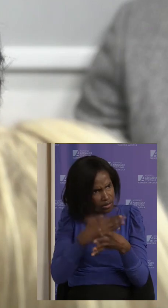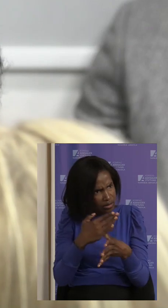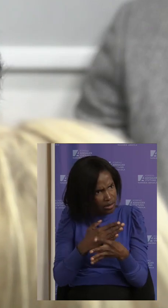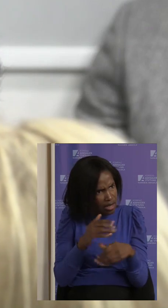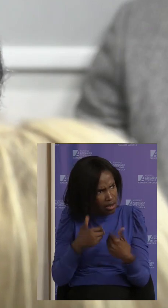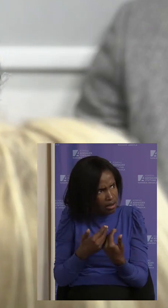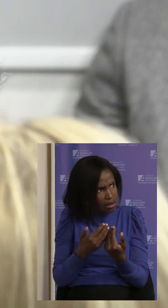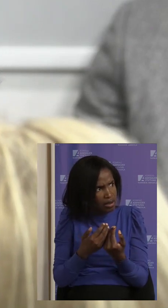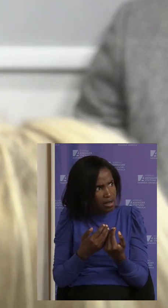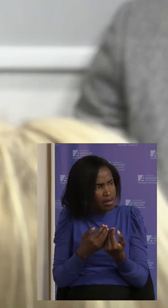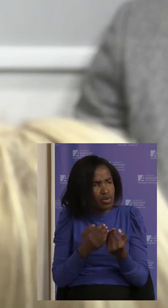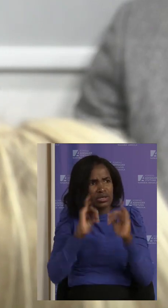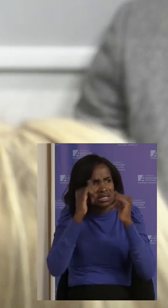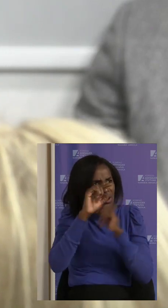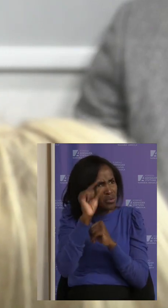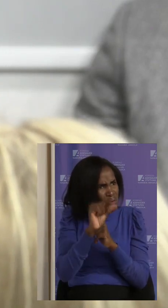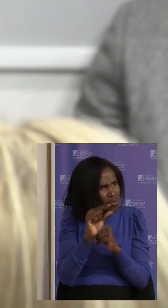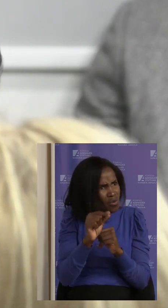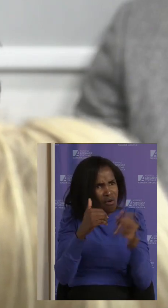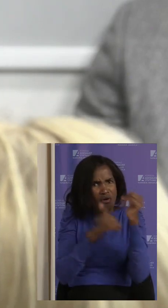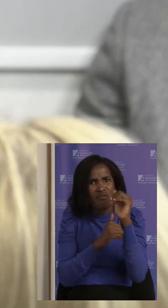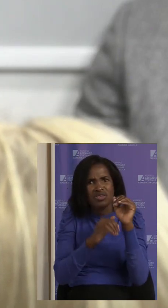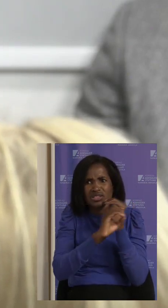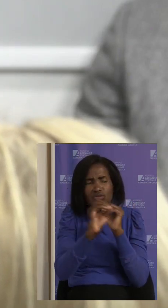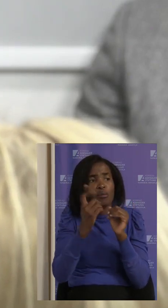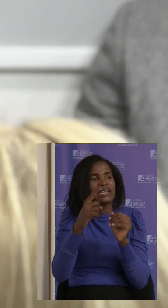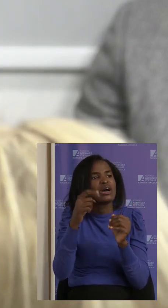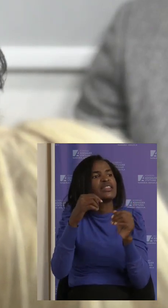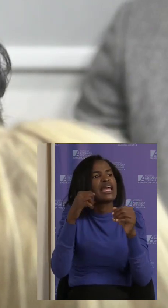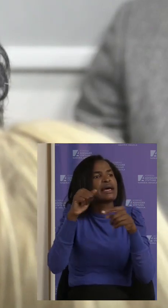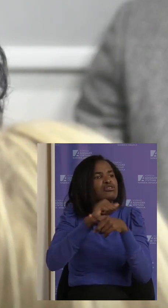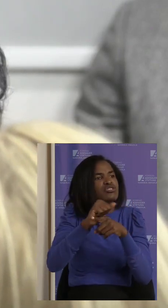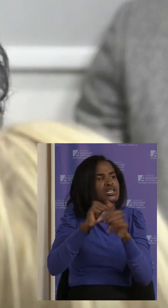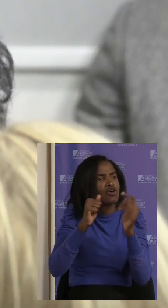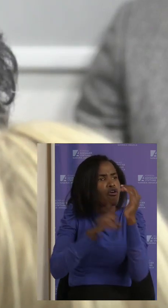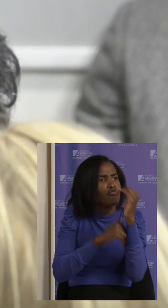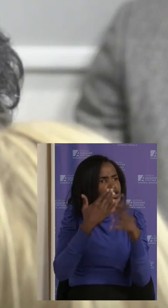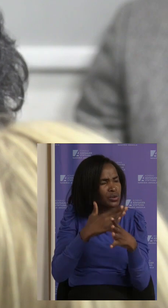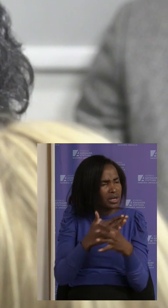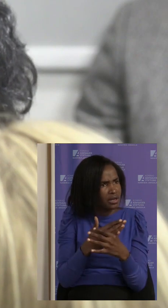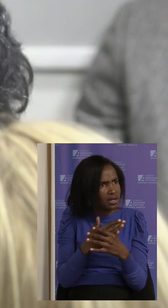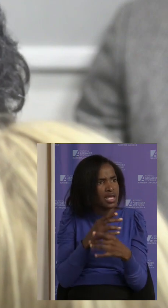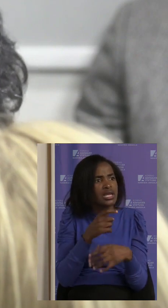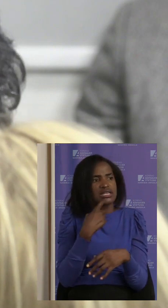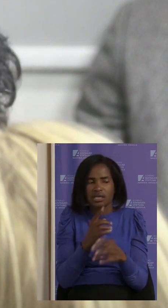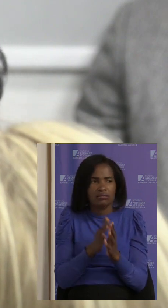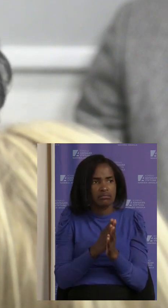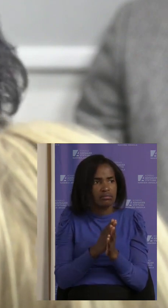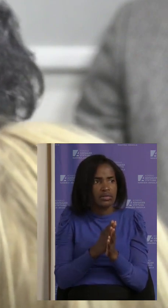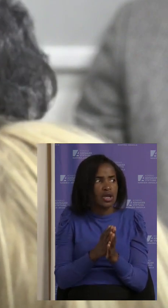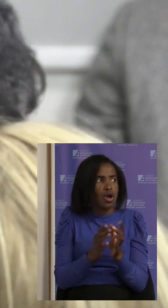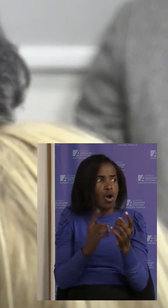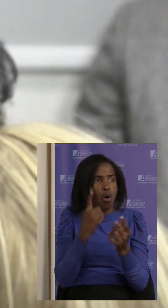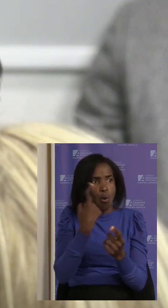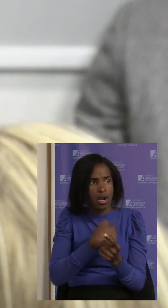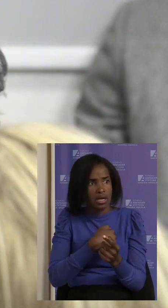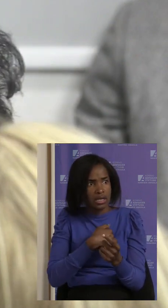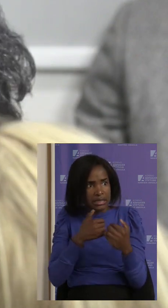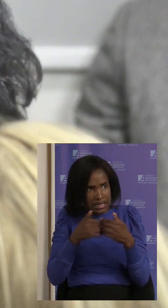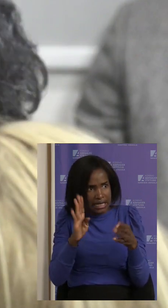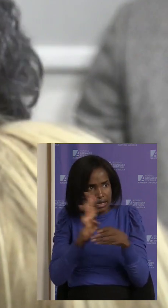jobs? Because it's a small town, there's not enough offices. Then the answer was that the one girl started her